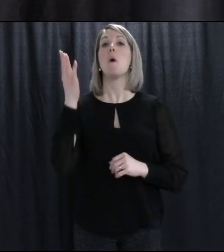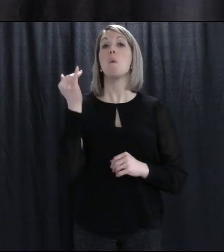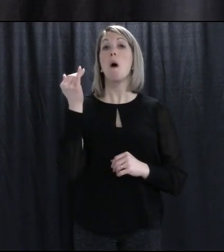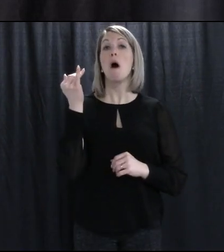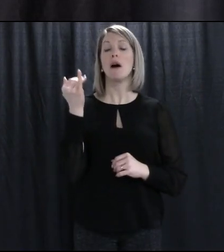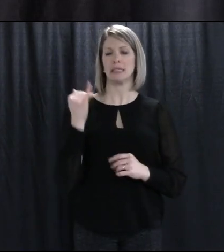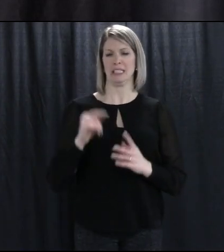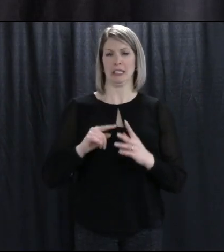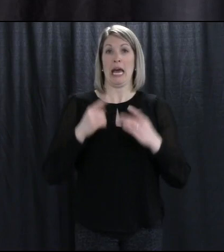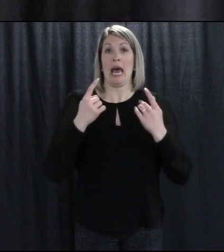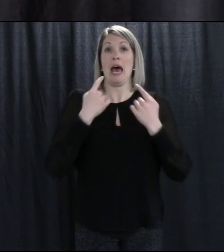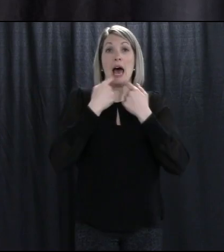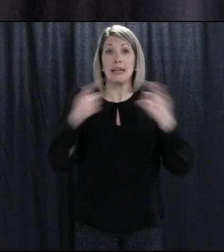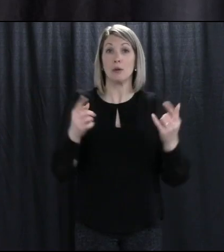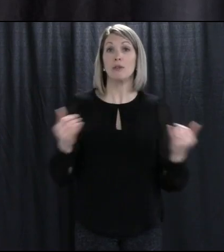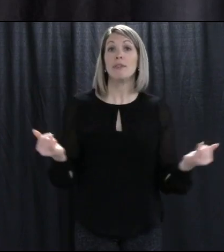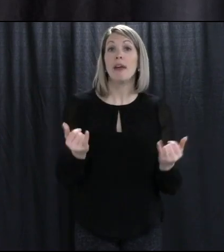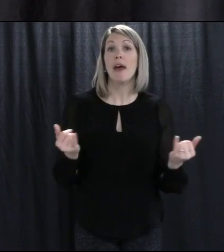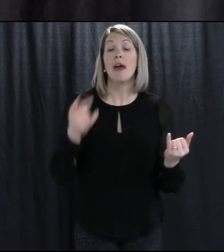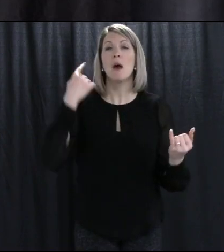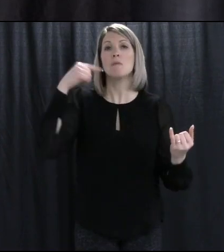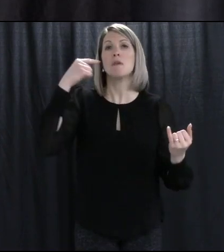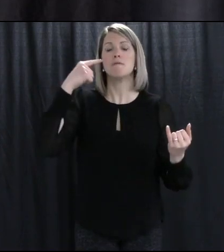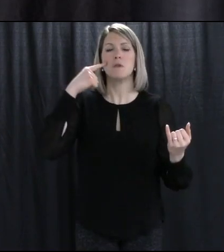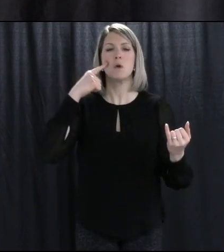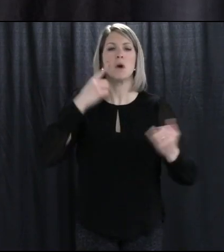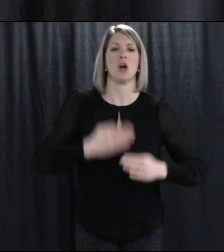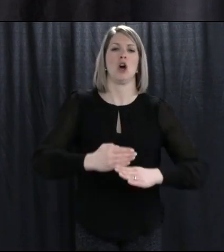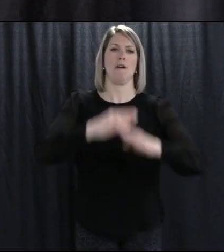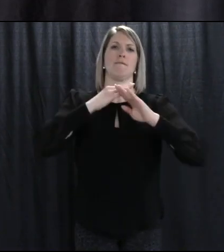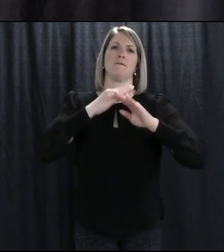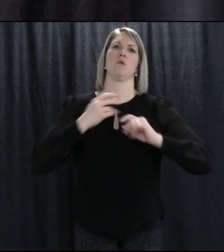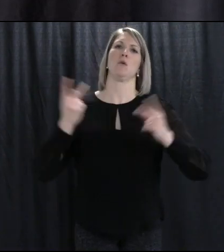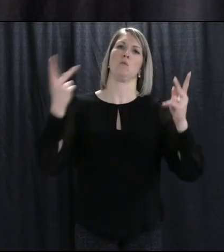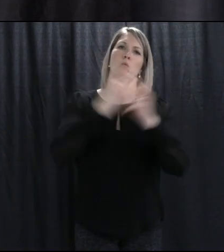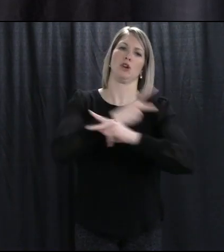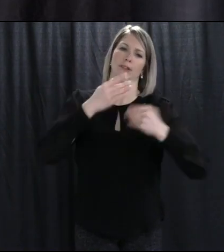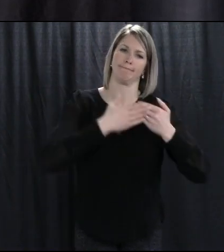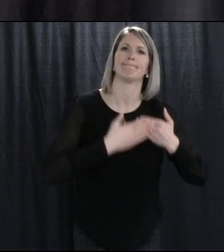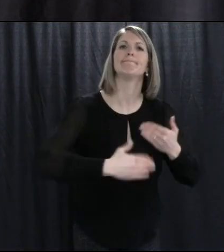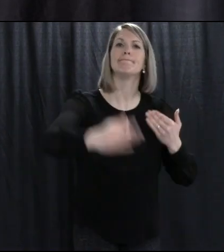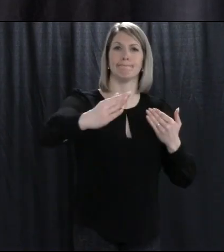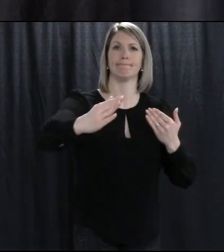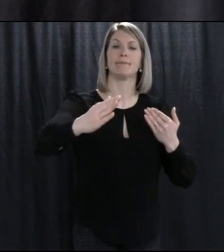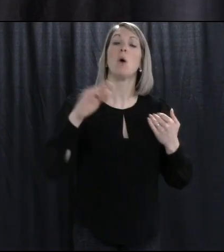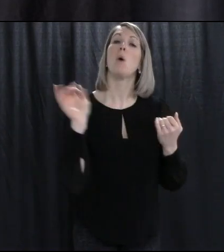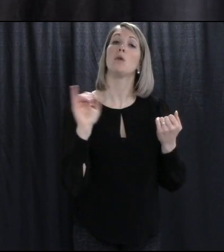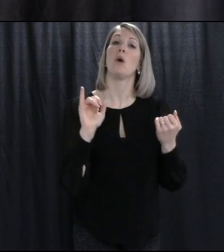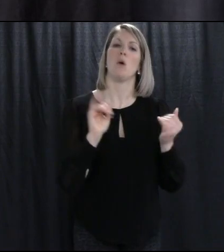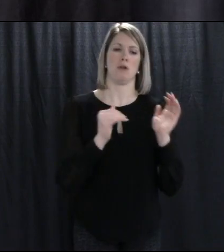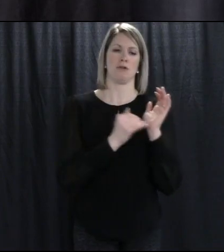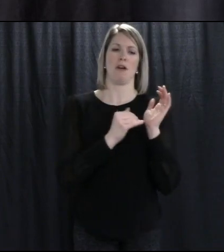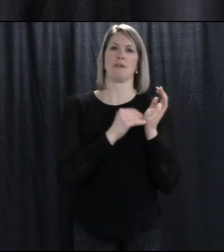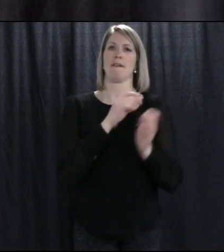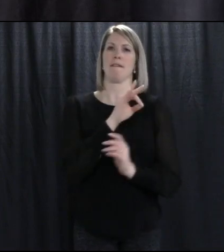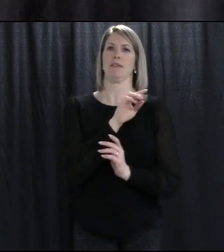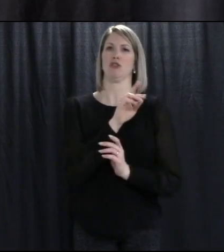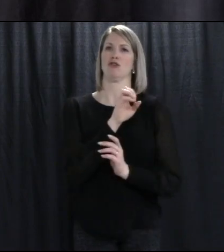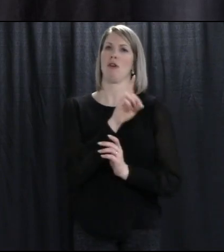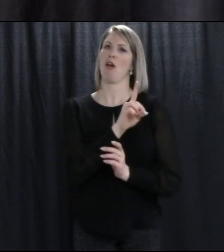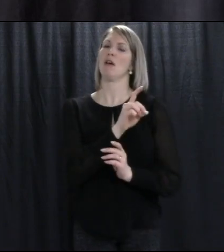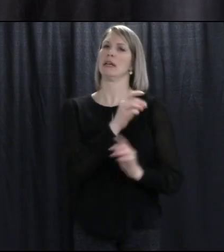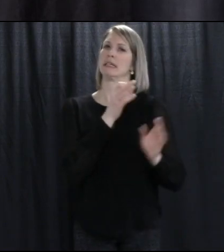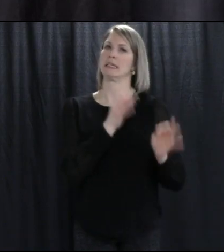ahead, this is done to send signals, and this is done to allow Dr. Fitzgerald the leeway